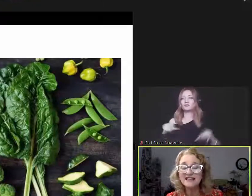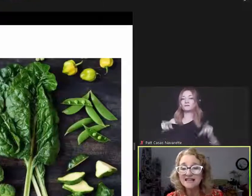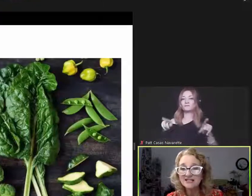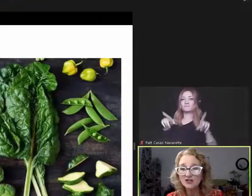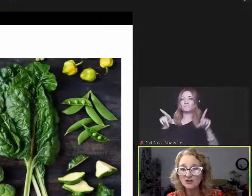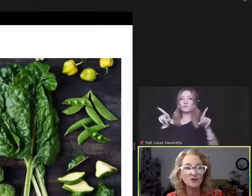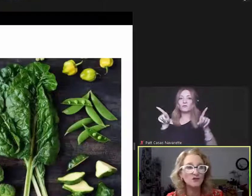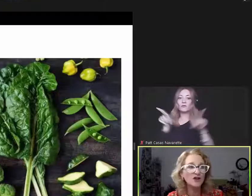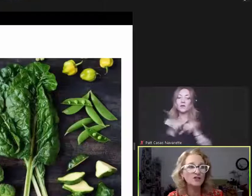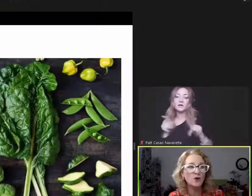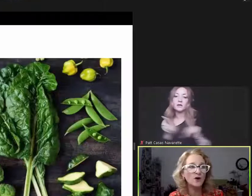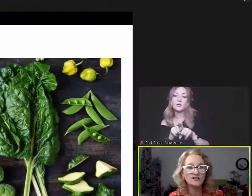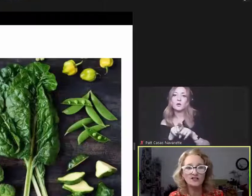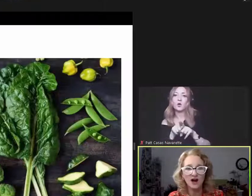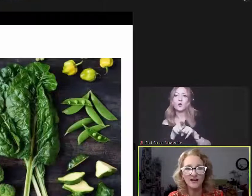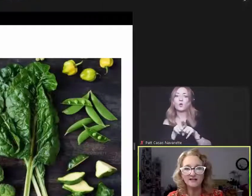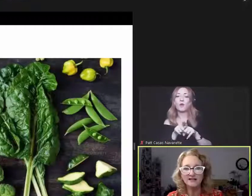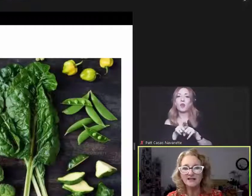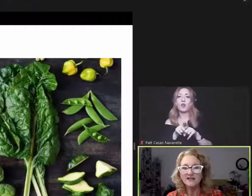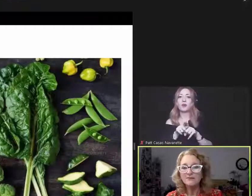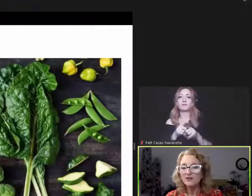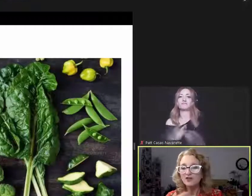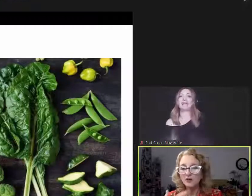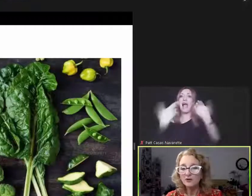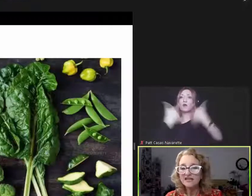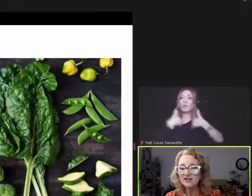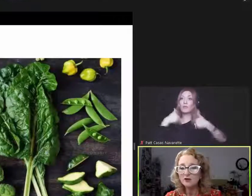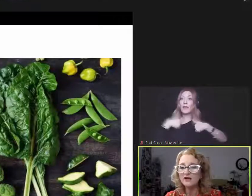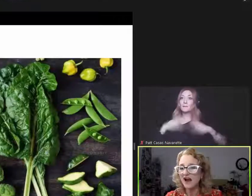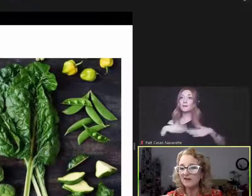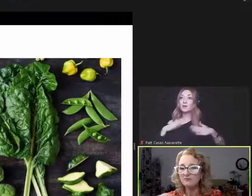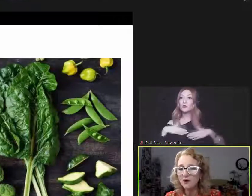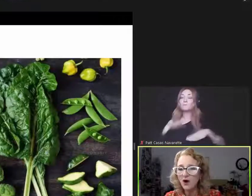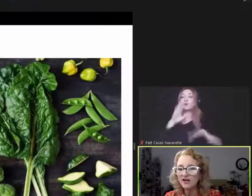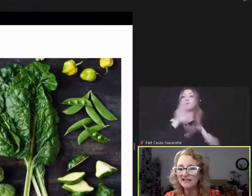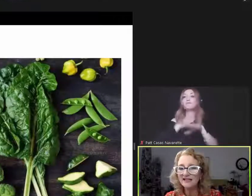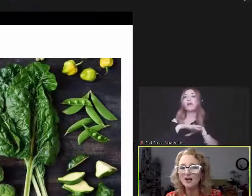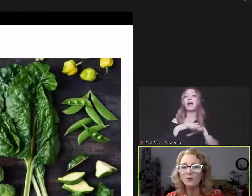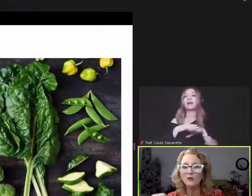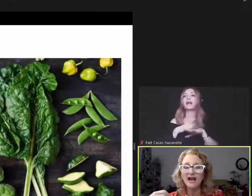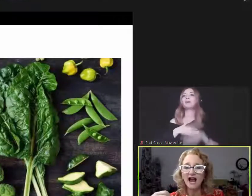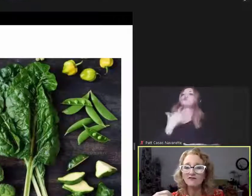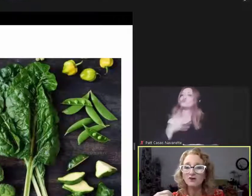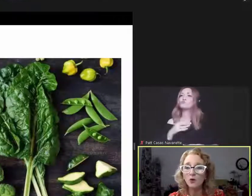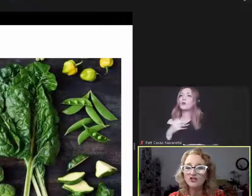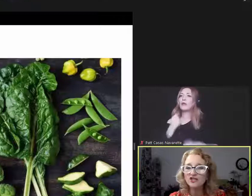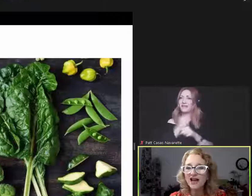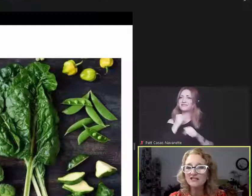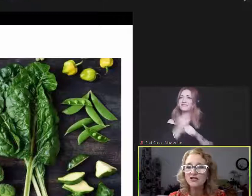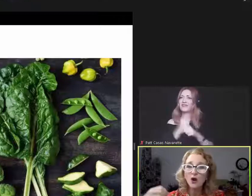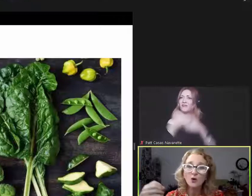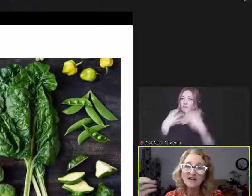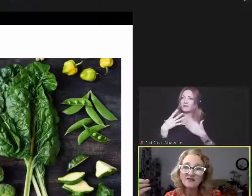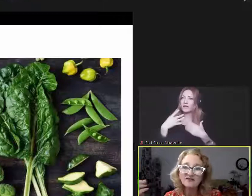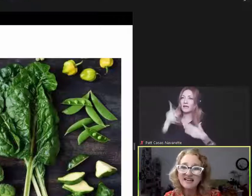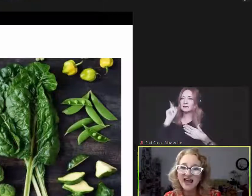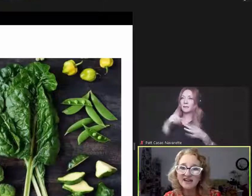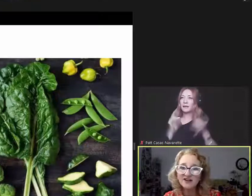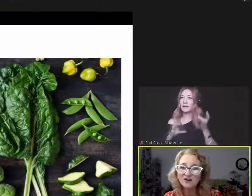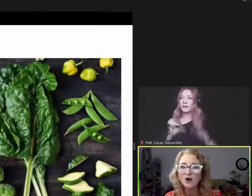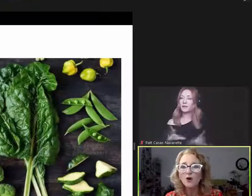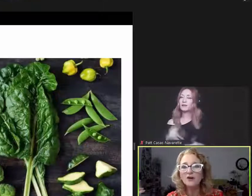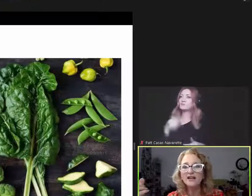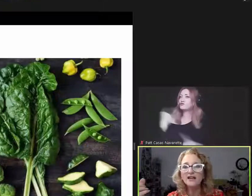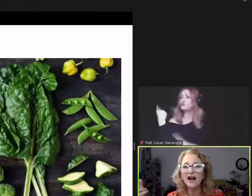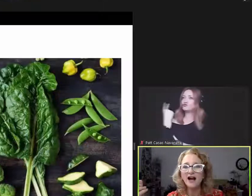greens into your diet. So here we have broccoli, we have courgettes, we have